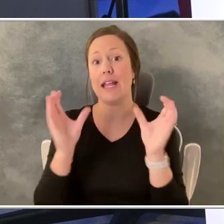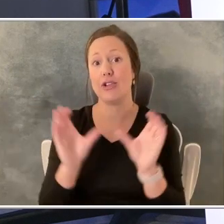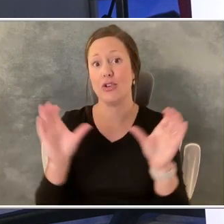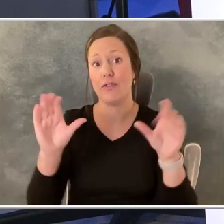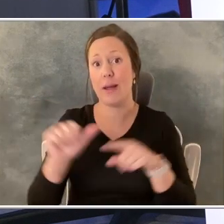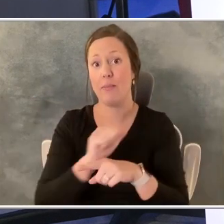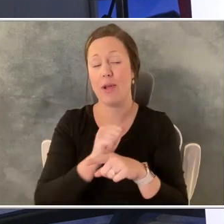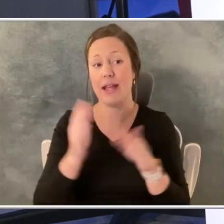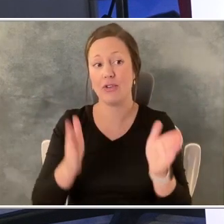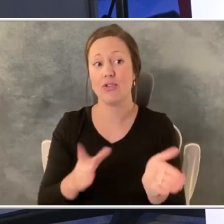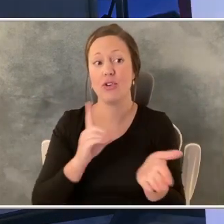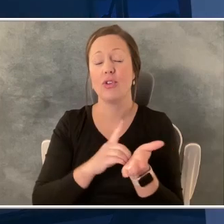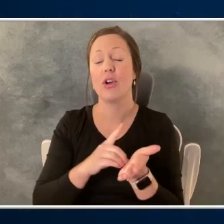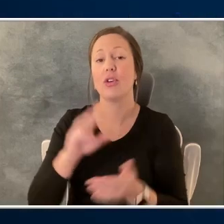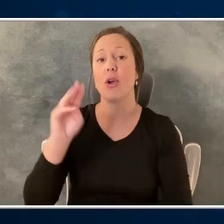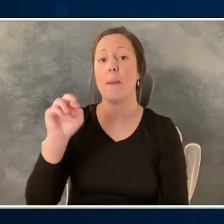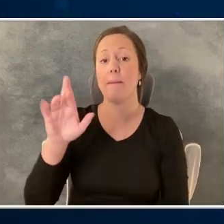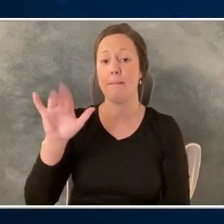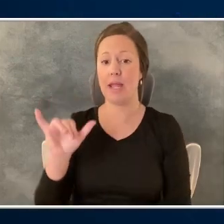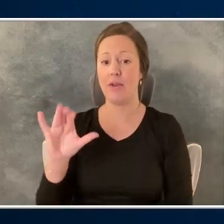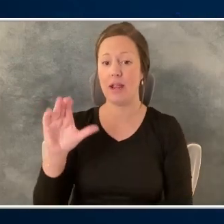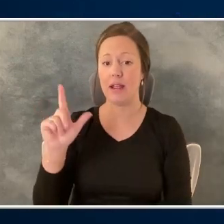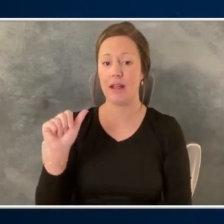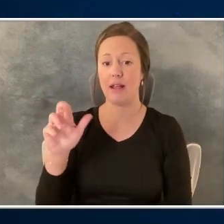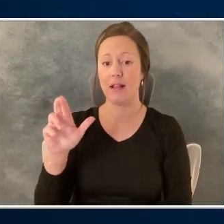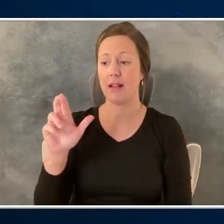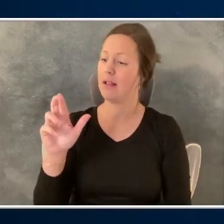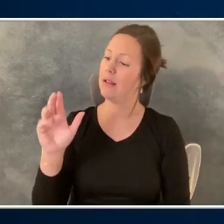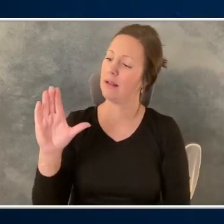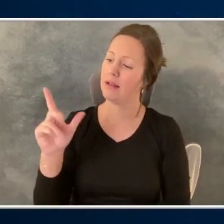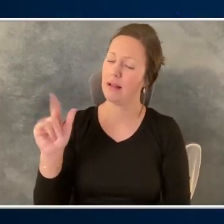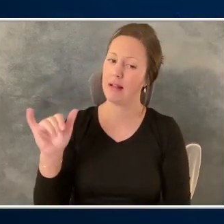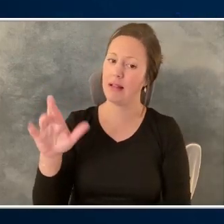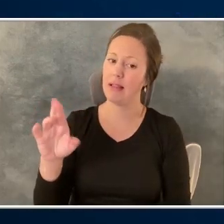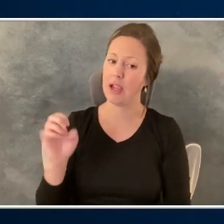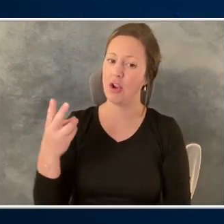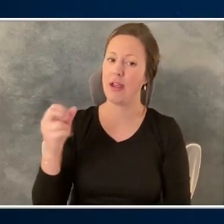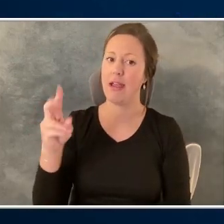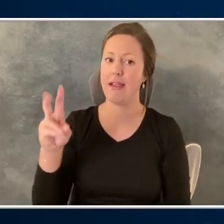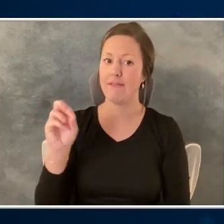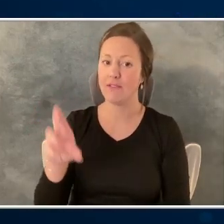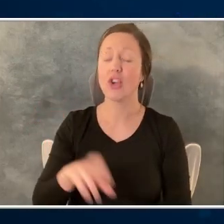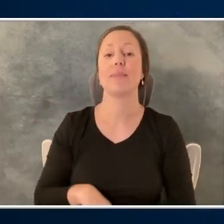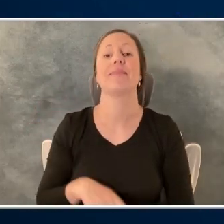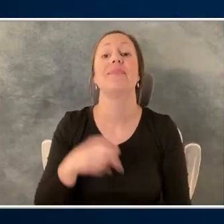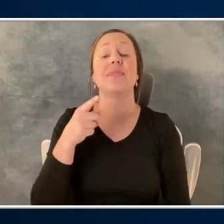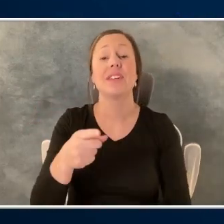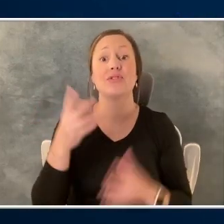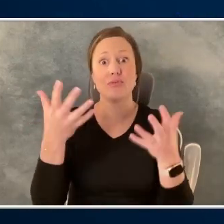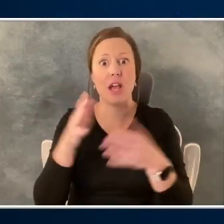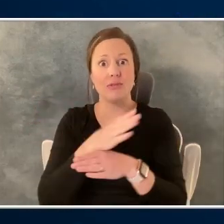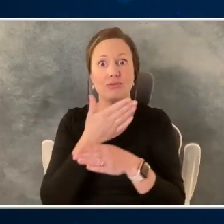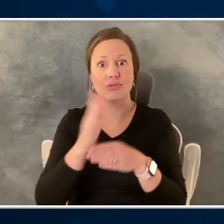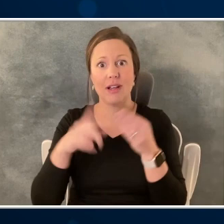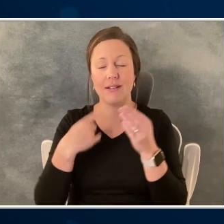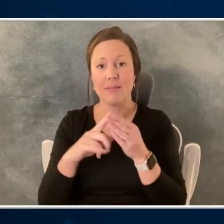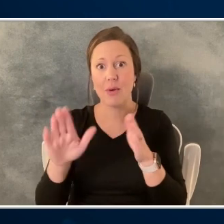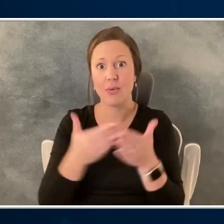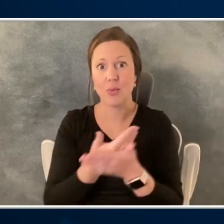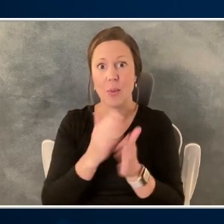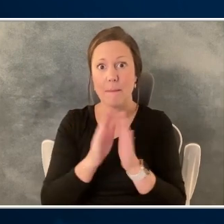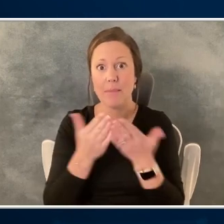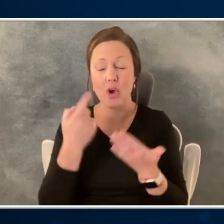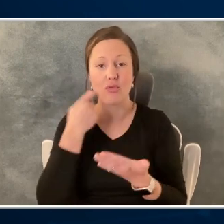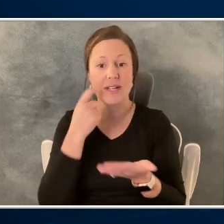Claire Haver. She is in town. She was here last night to share more about her latest book and the findings in the book that was recently published called